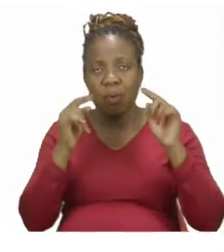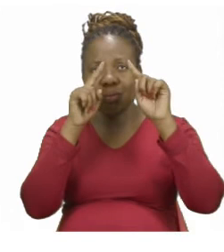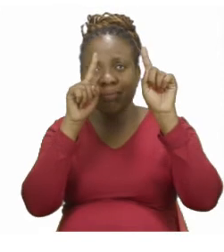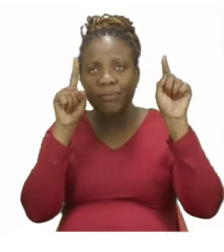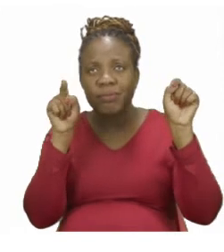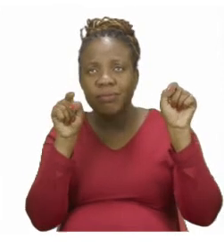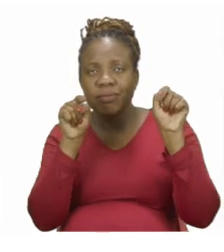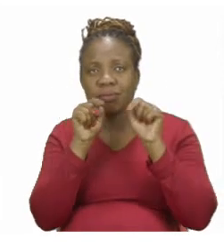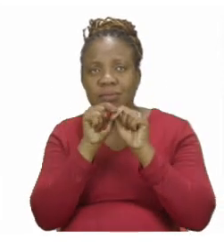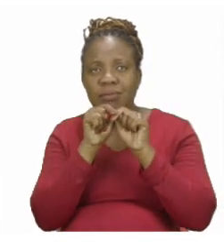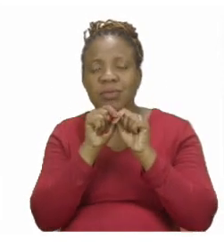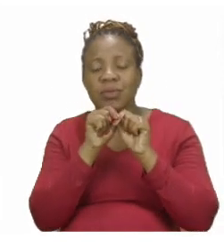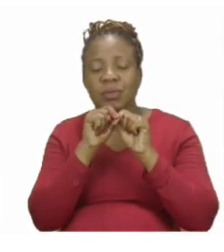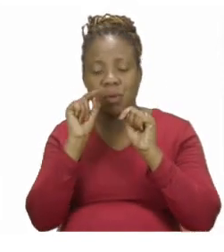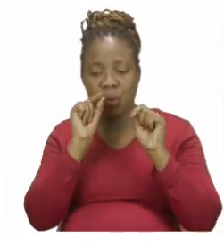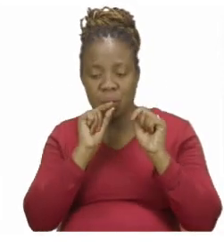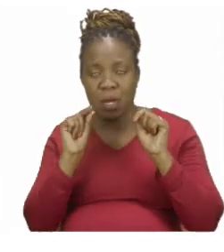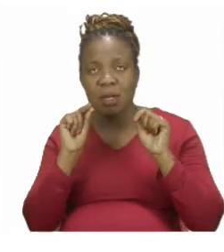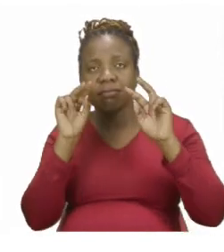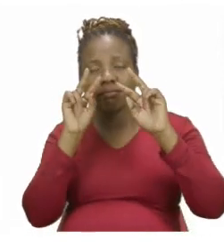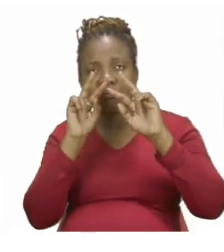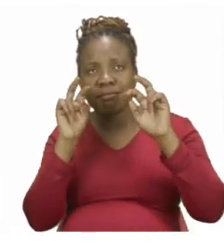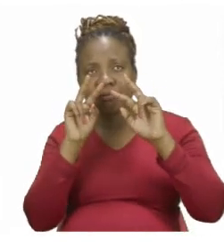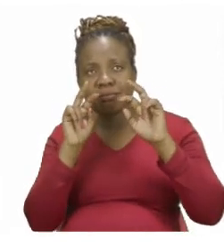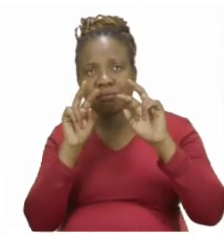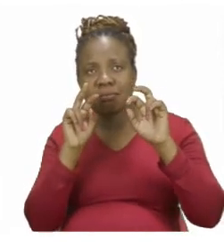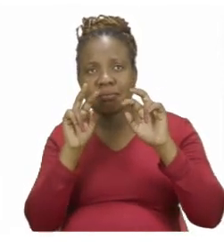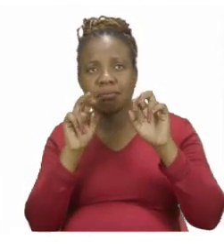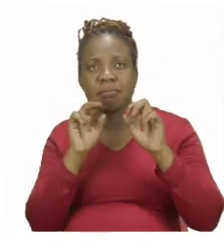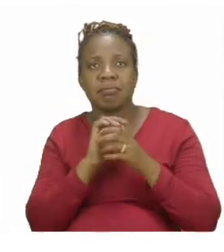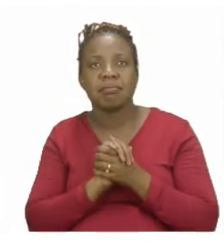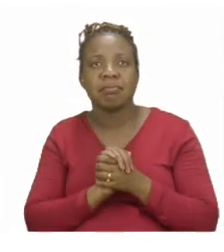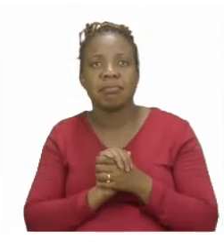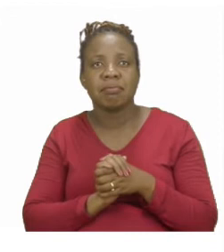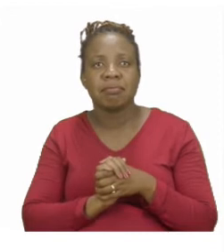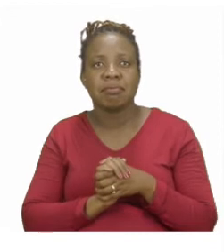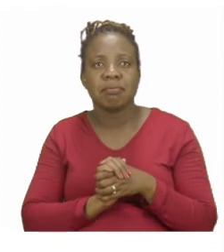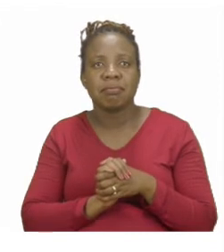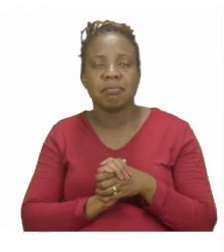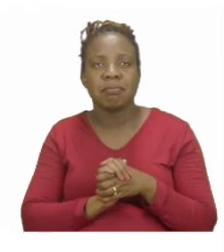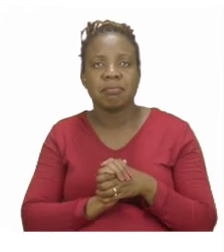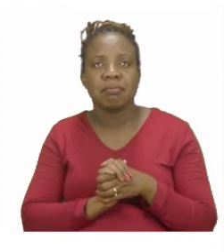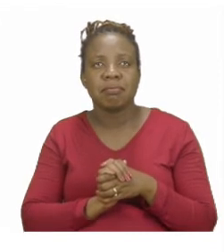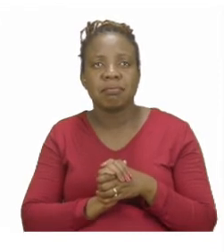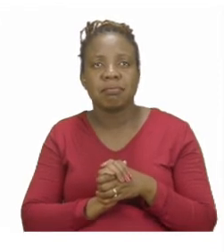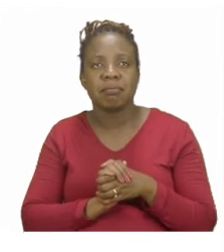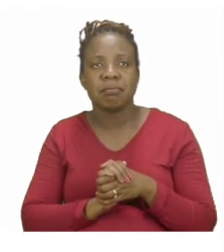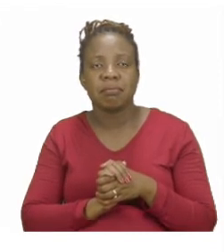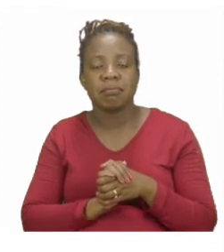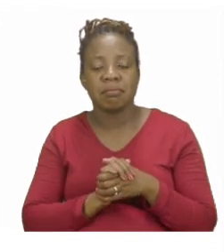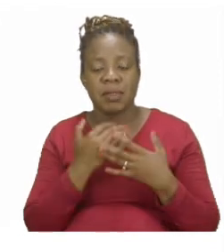OR sound. Now it says there that we have to find the words and circle